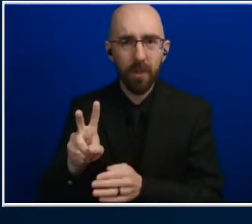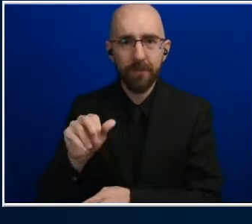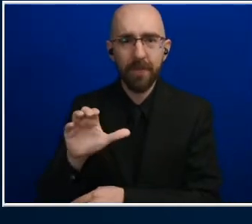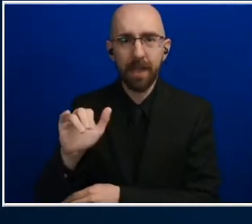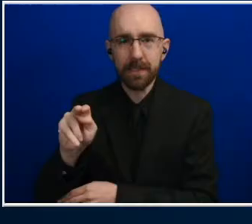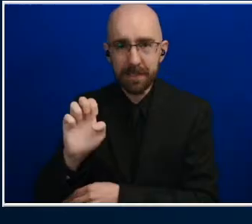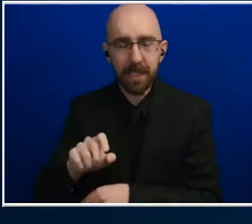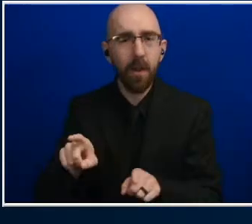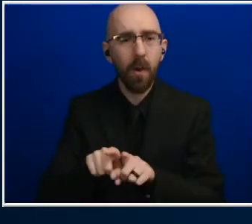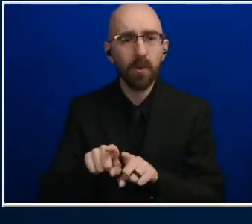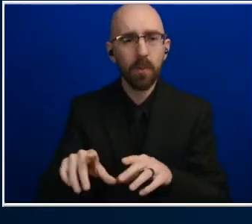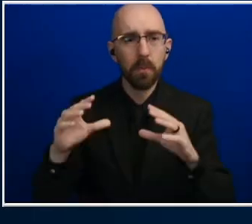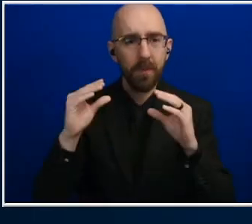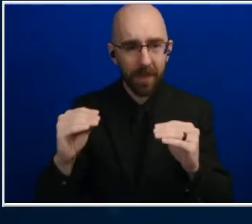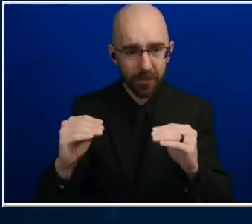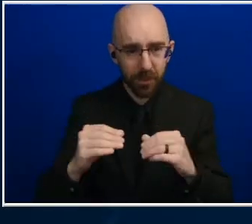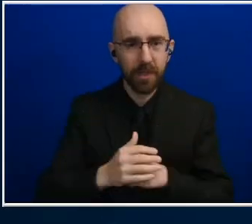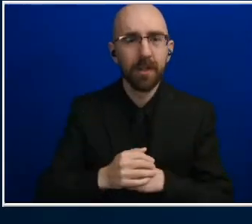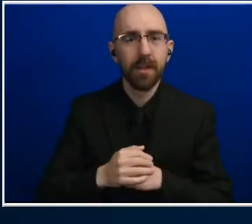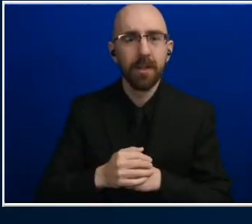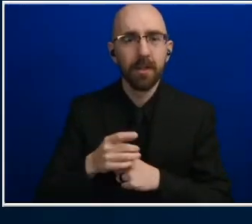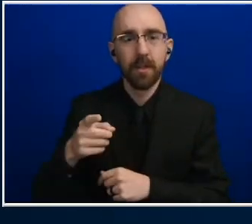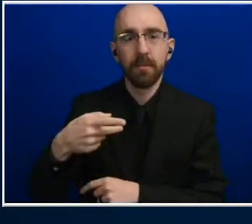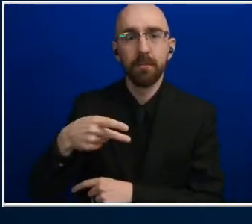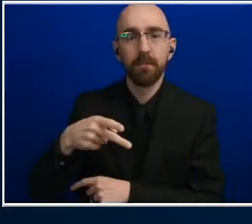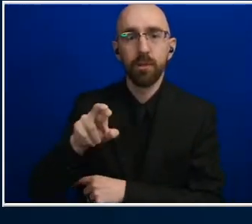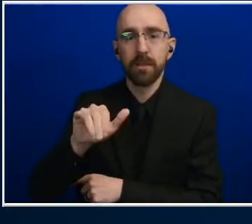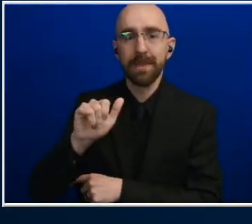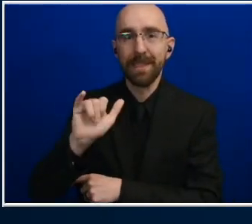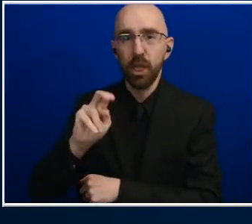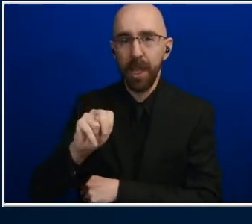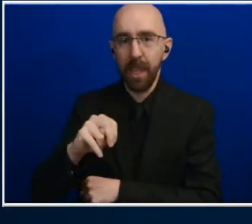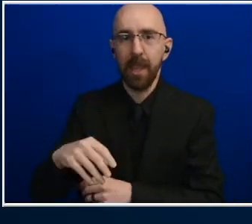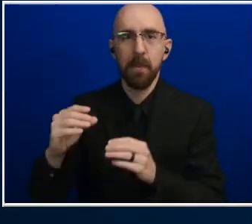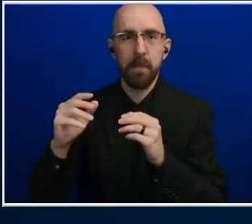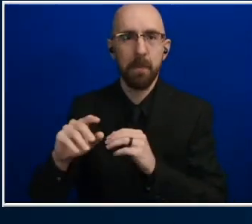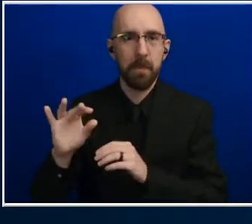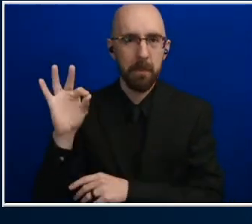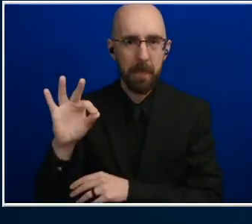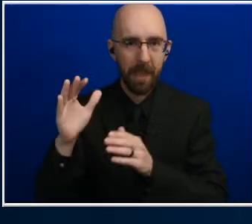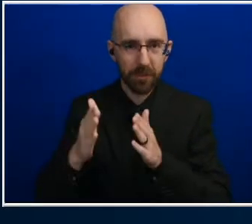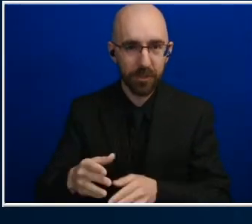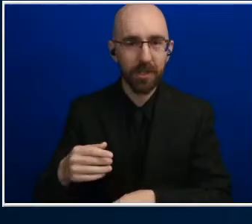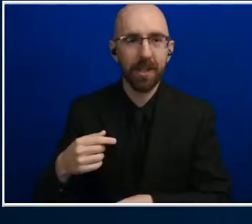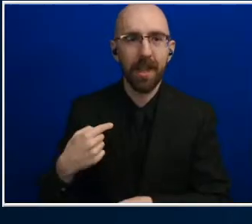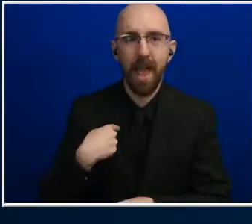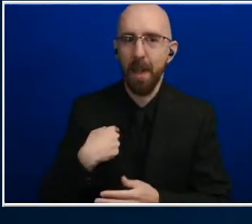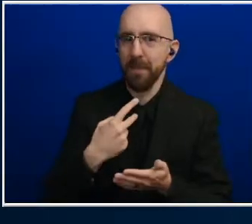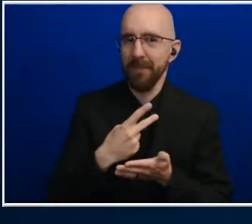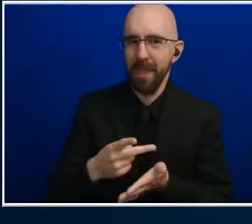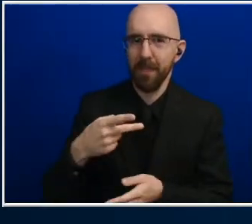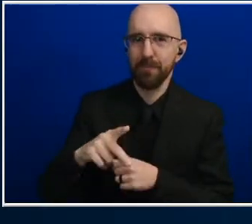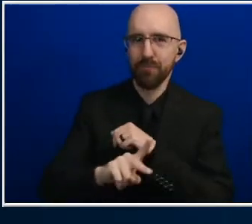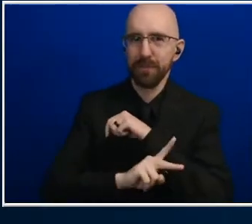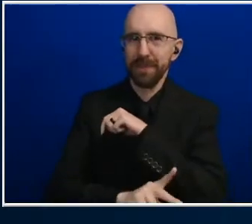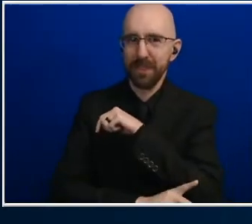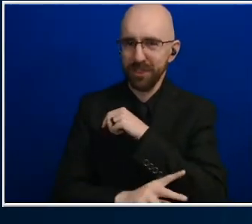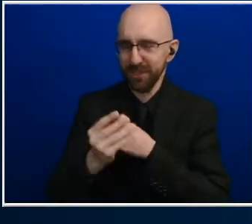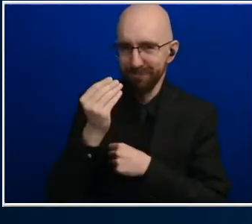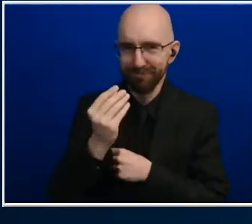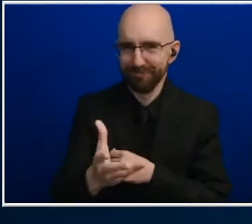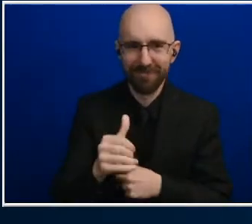professor, a Presbyterian pastor, and I am a failed Presbyterian, just so you know, Dr. Poland. Don't hold that against